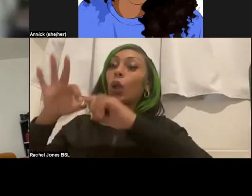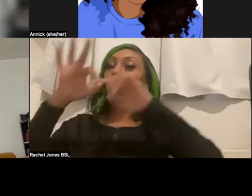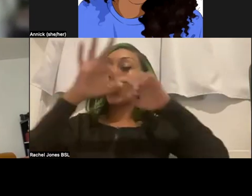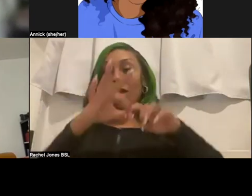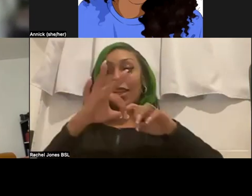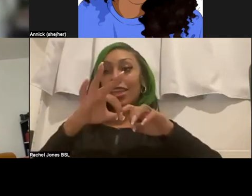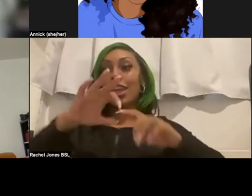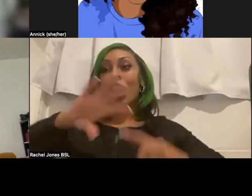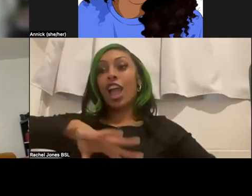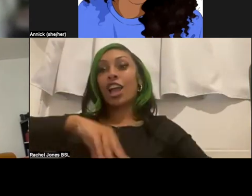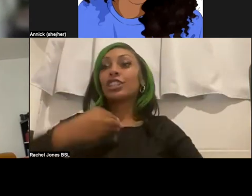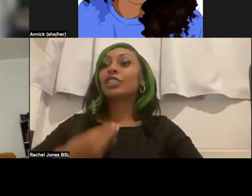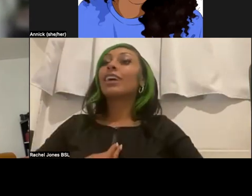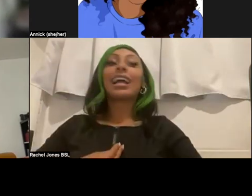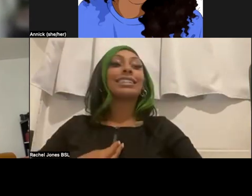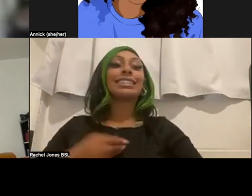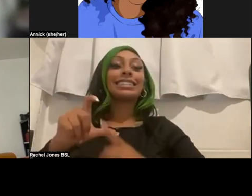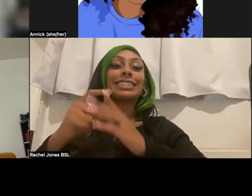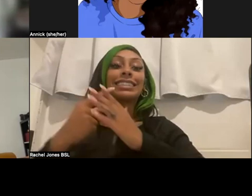disabled person, and highlights how